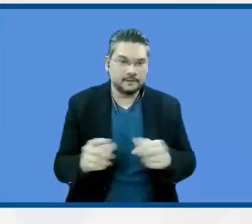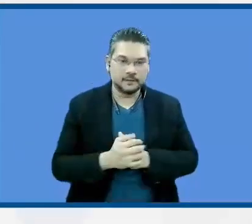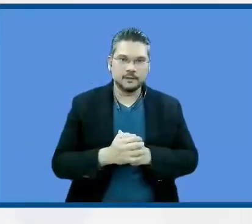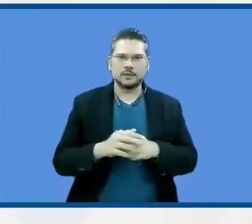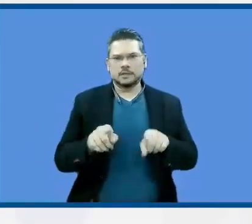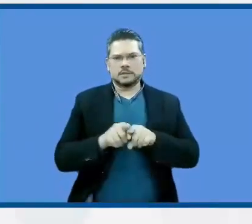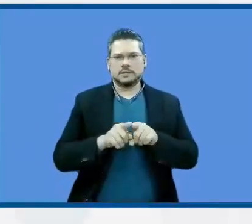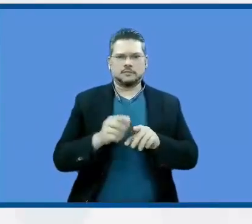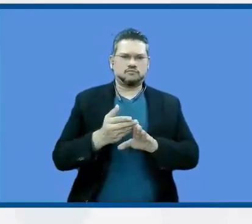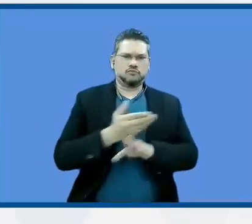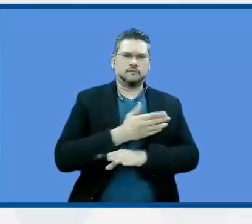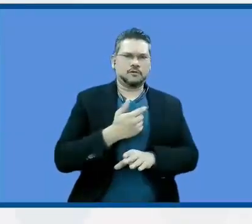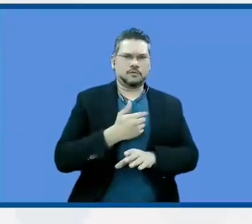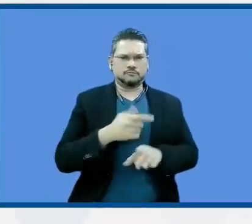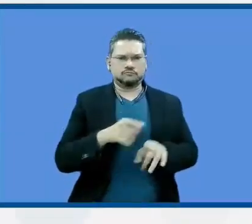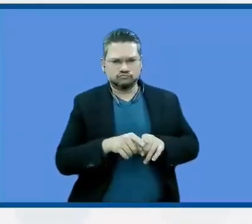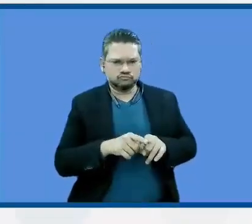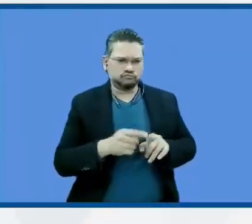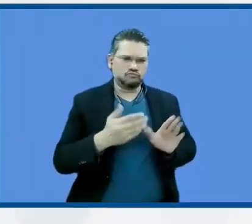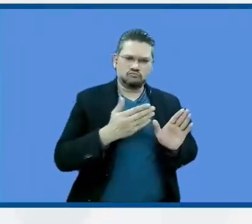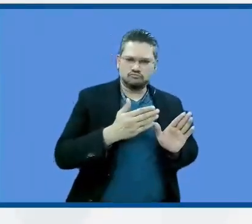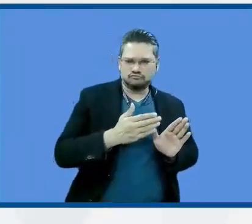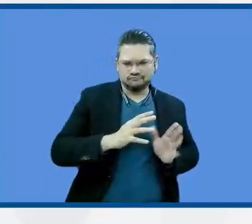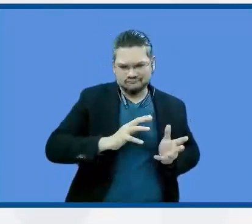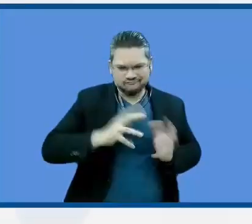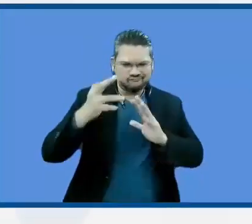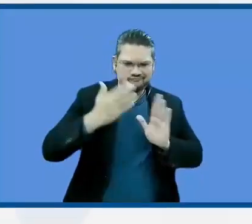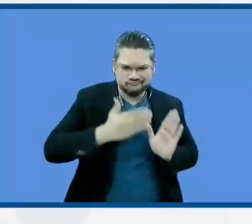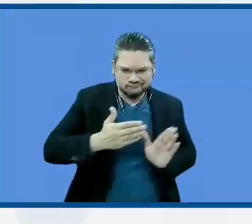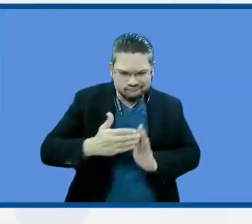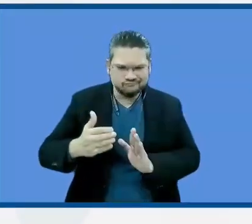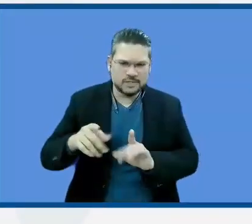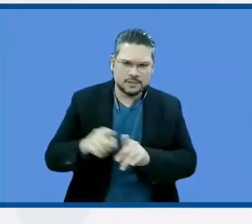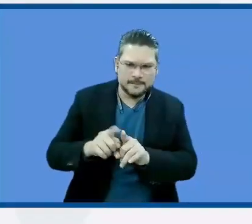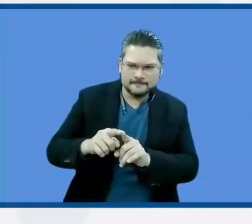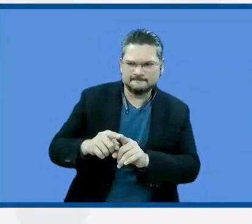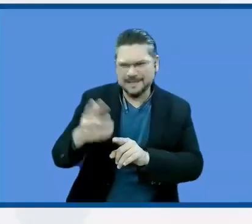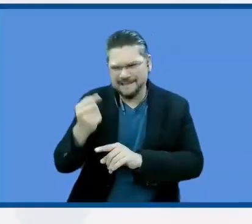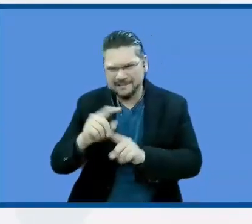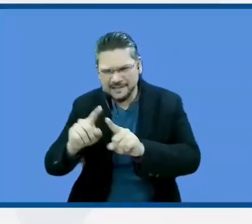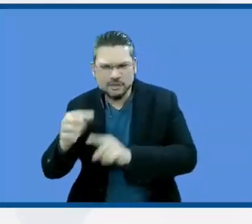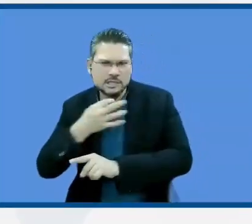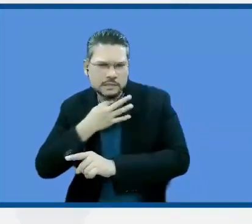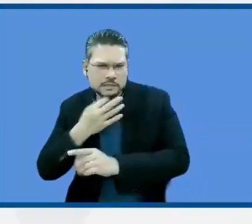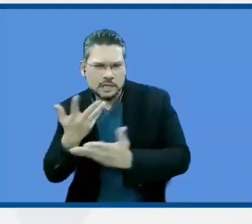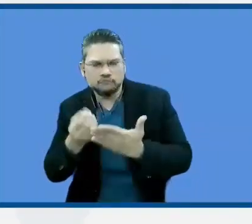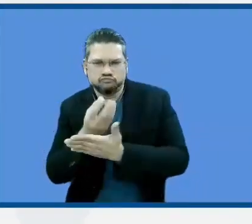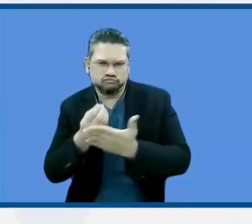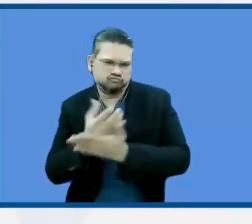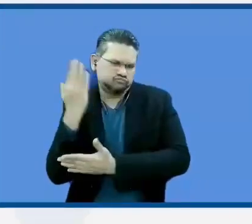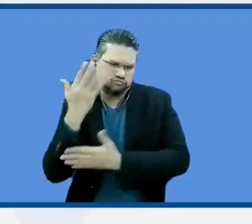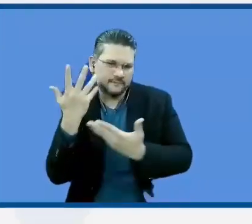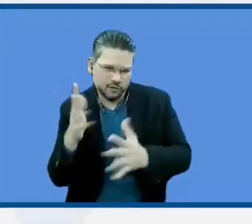and anticipation of complex crises in the context of systemic risk. I pleaded for a human-centered rather than